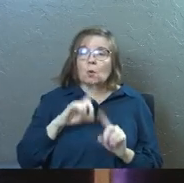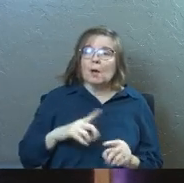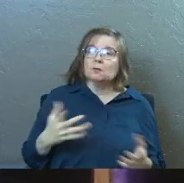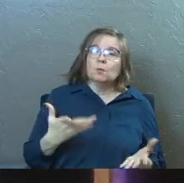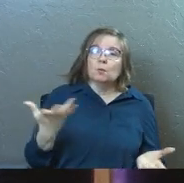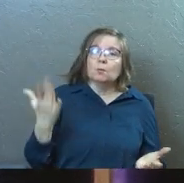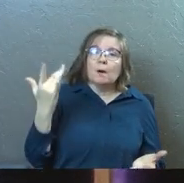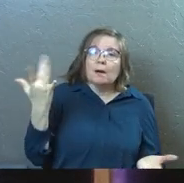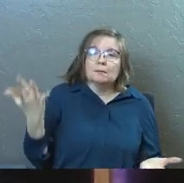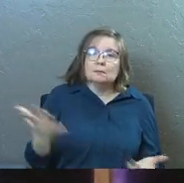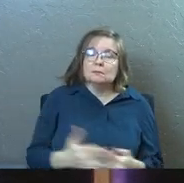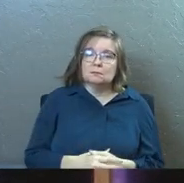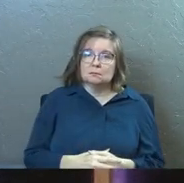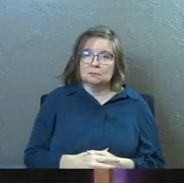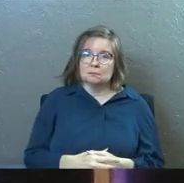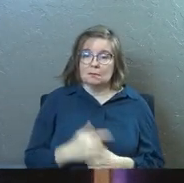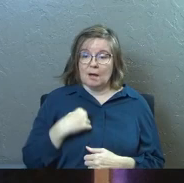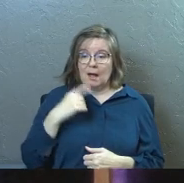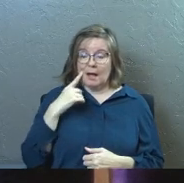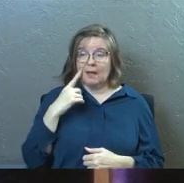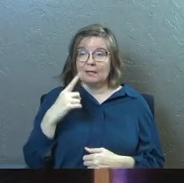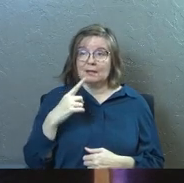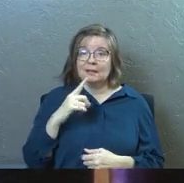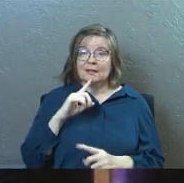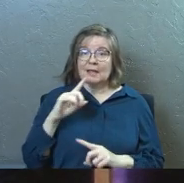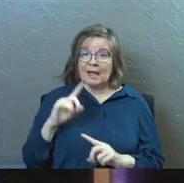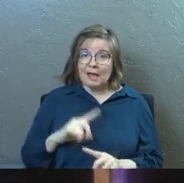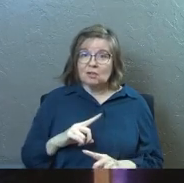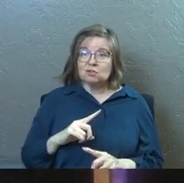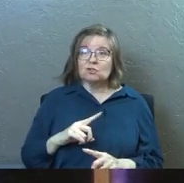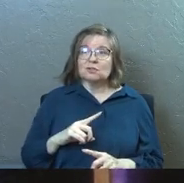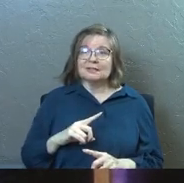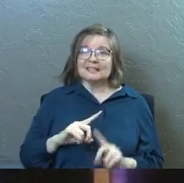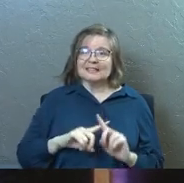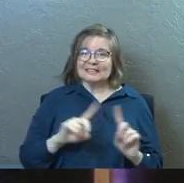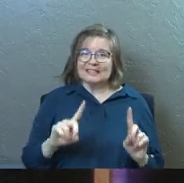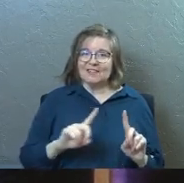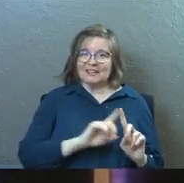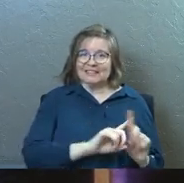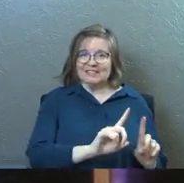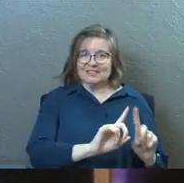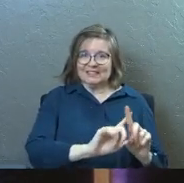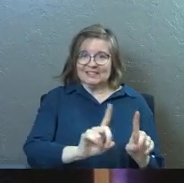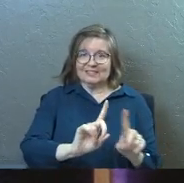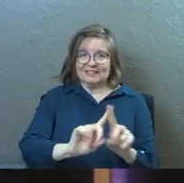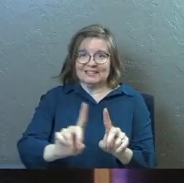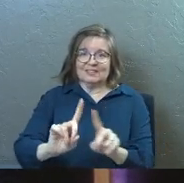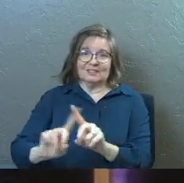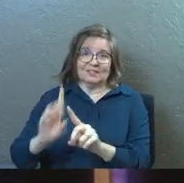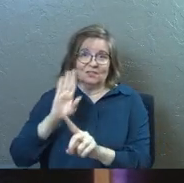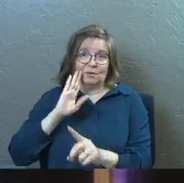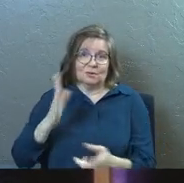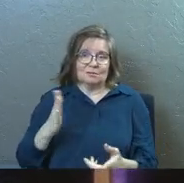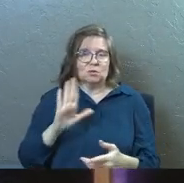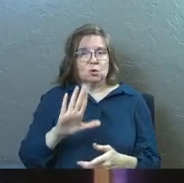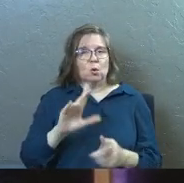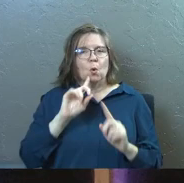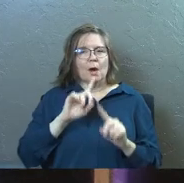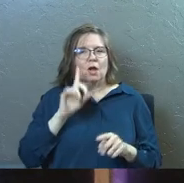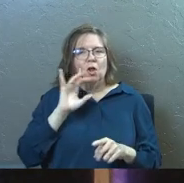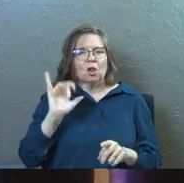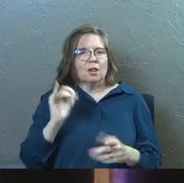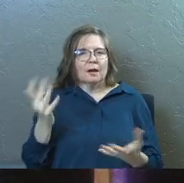be? I think the answer is different for every single one of us. So what's your